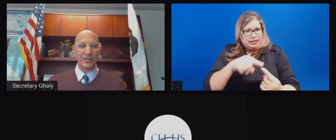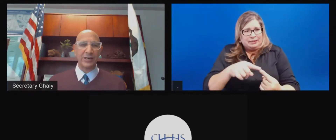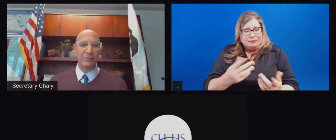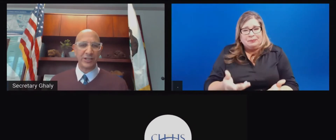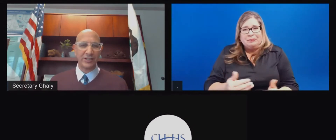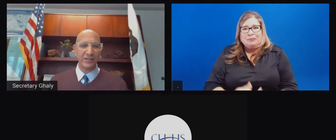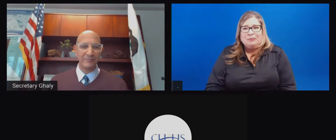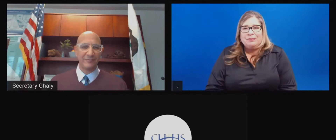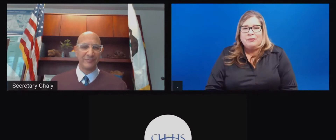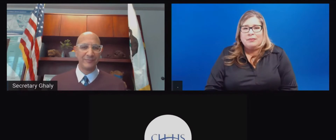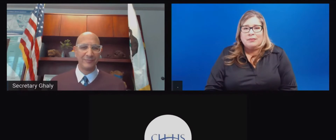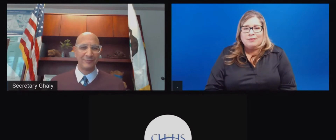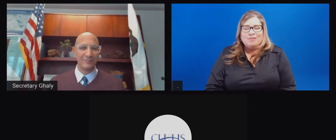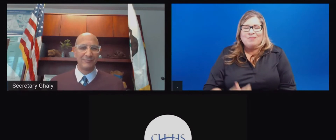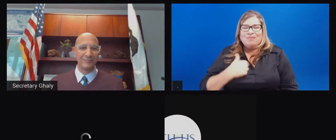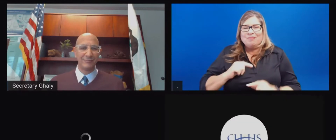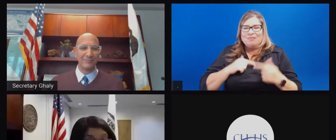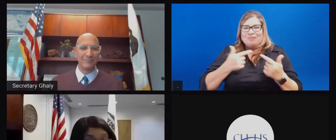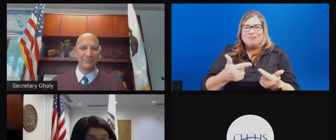Secretary Richardson.